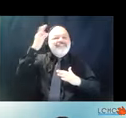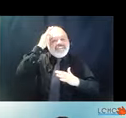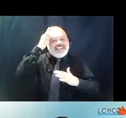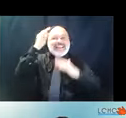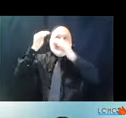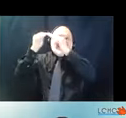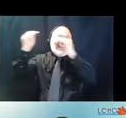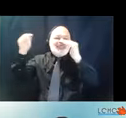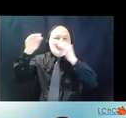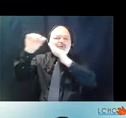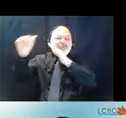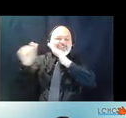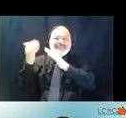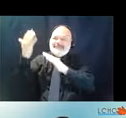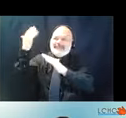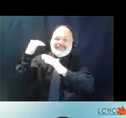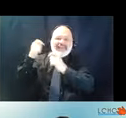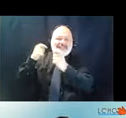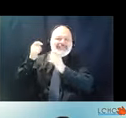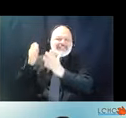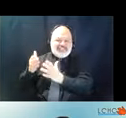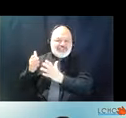at the federal level under the prior administration.